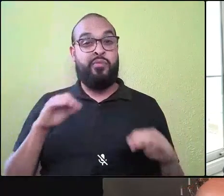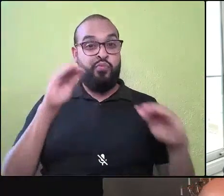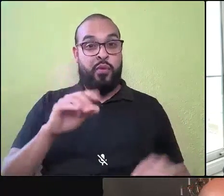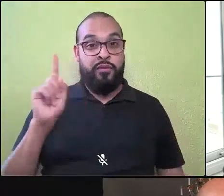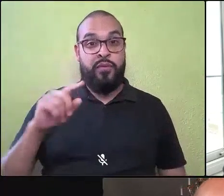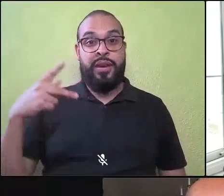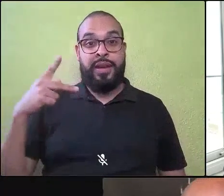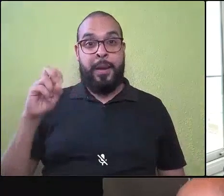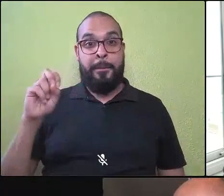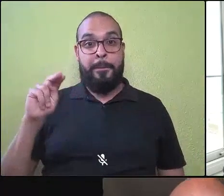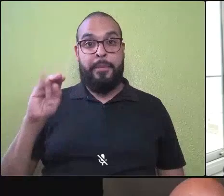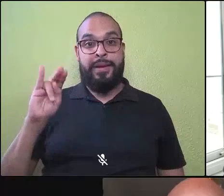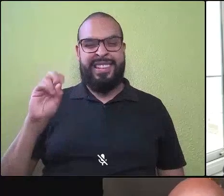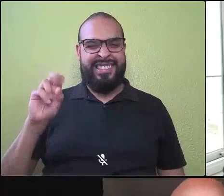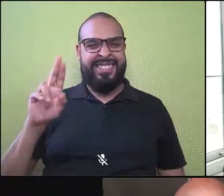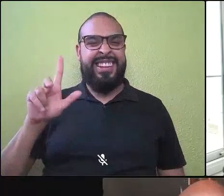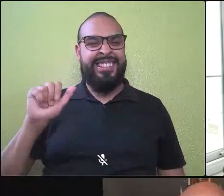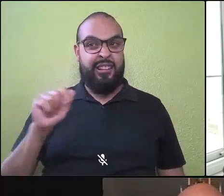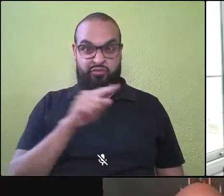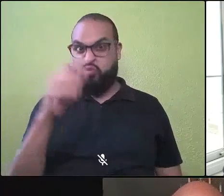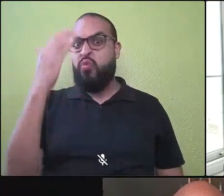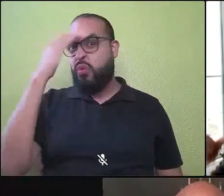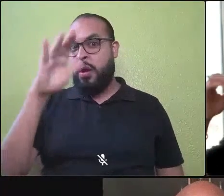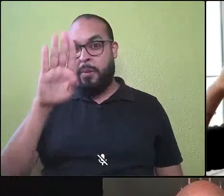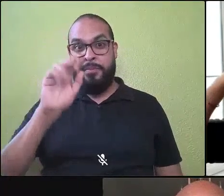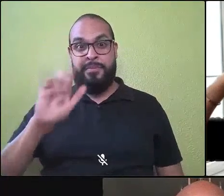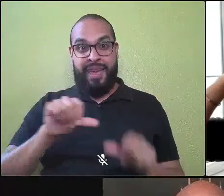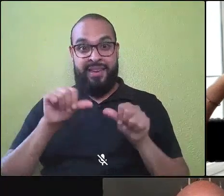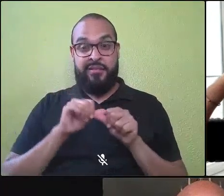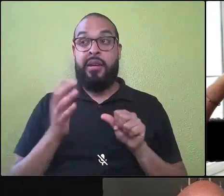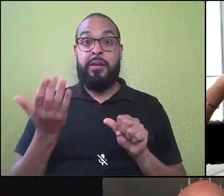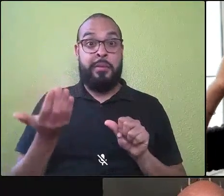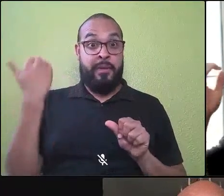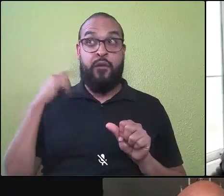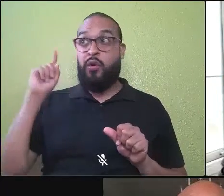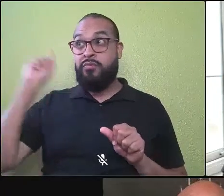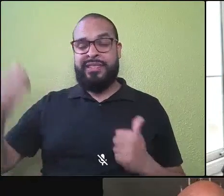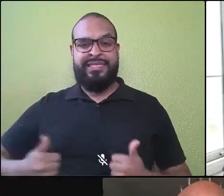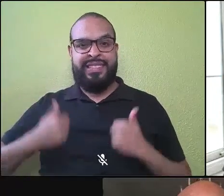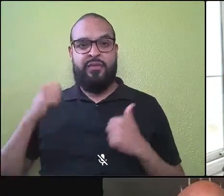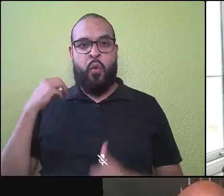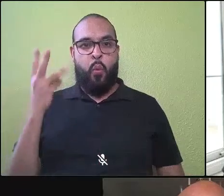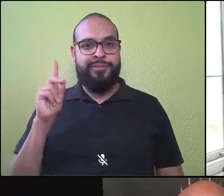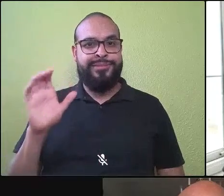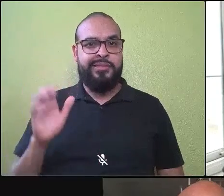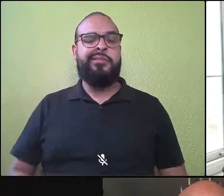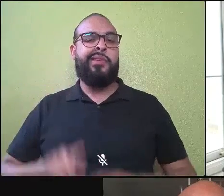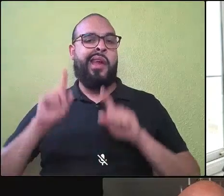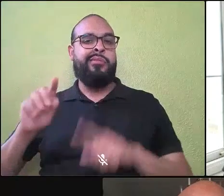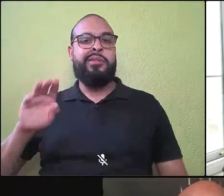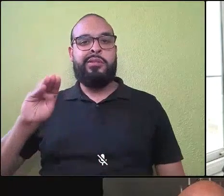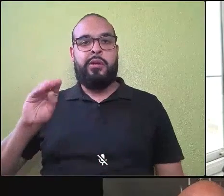life. And I had come from being in DC. I went to Morehouse, so like all those sort of things were black, and I